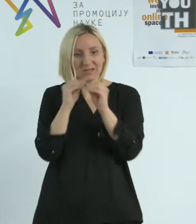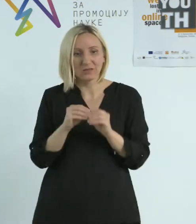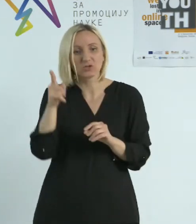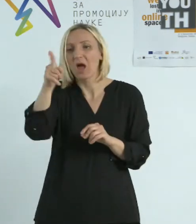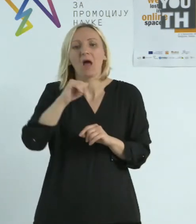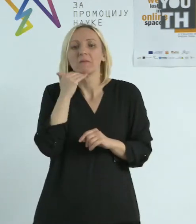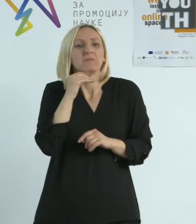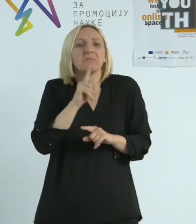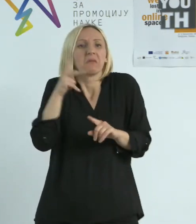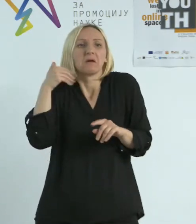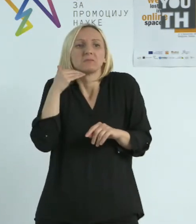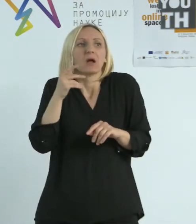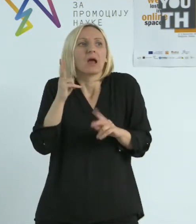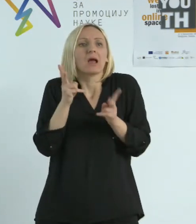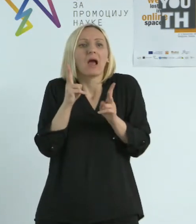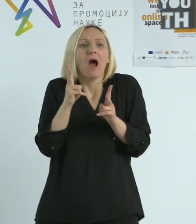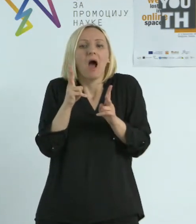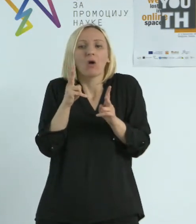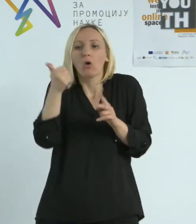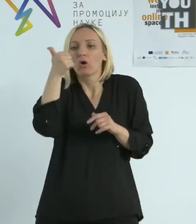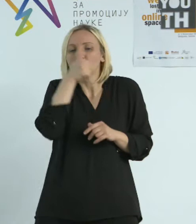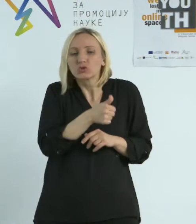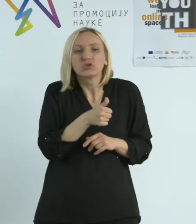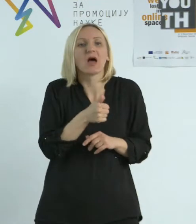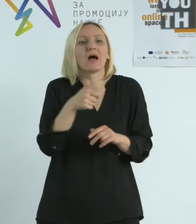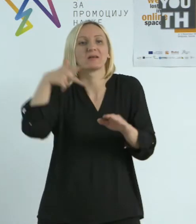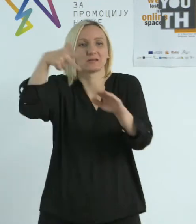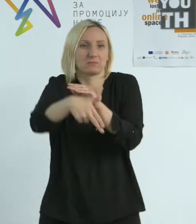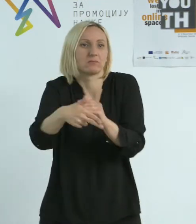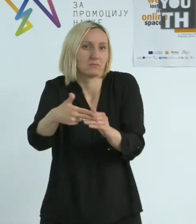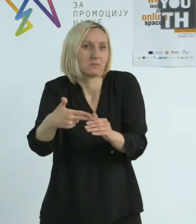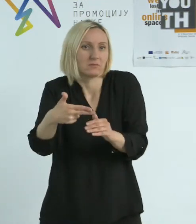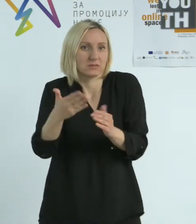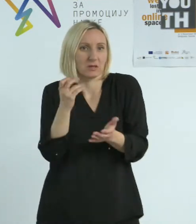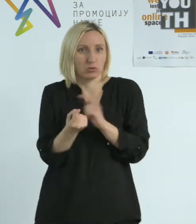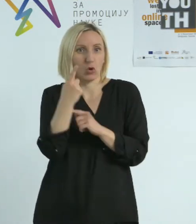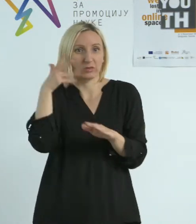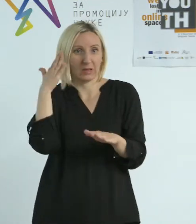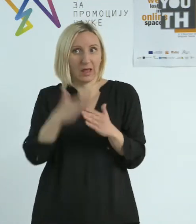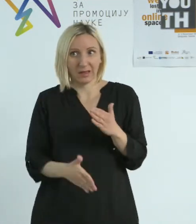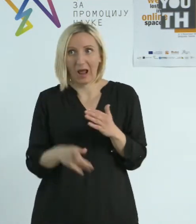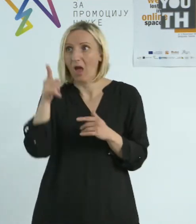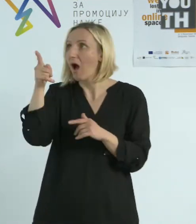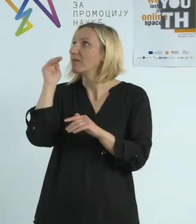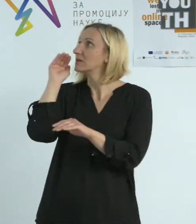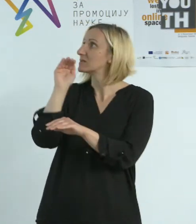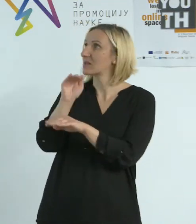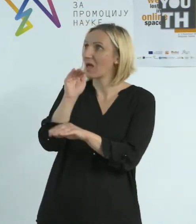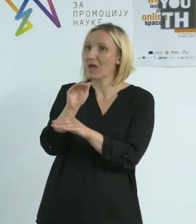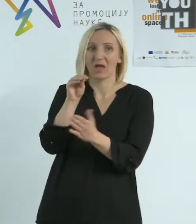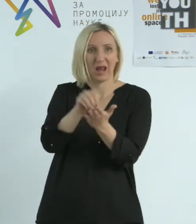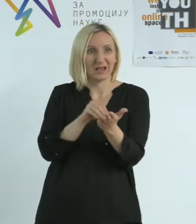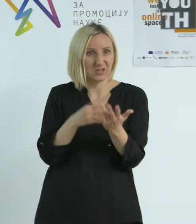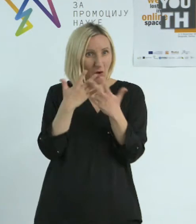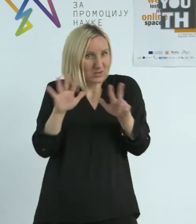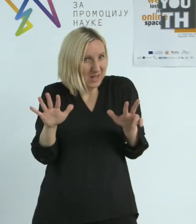what I produce or how I contribute. In this case, you had 15 participants register. So the possibility for